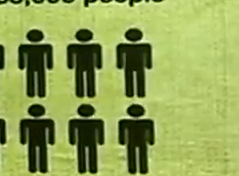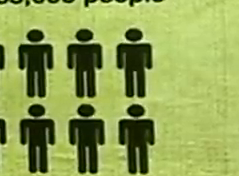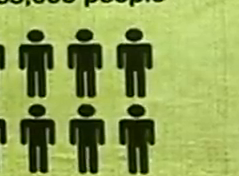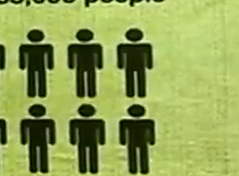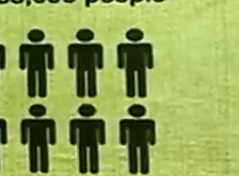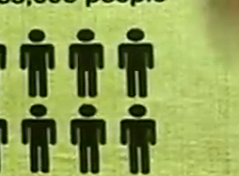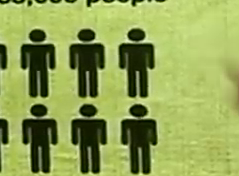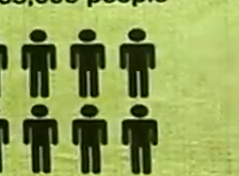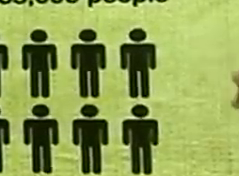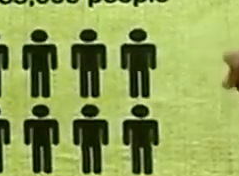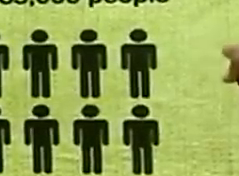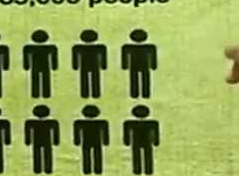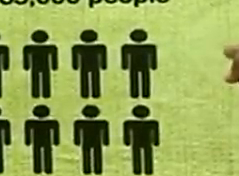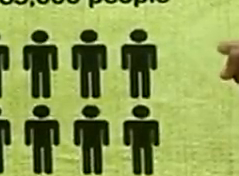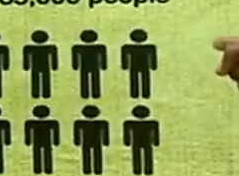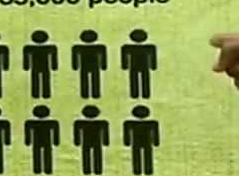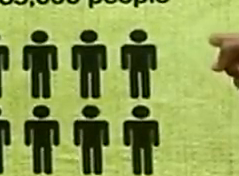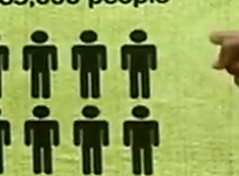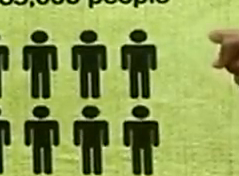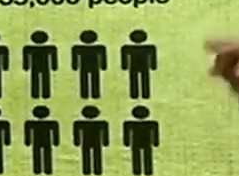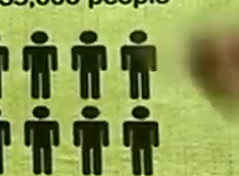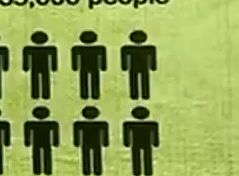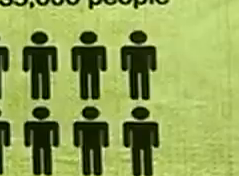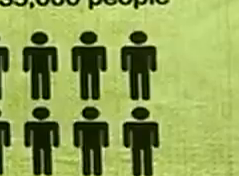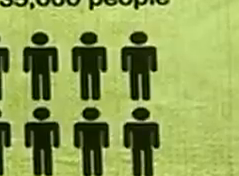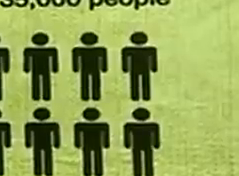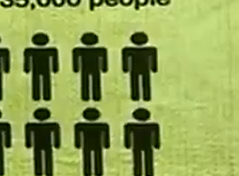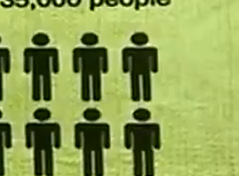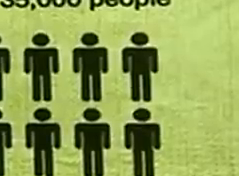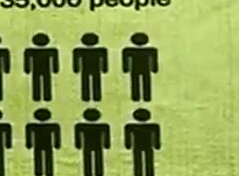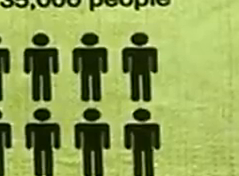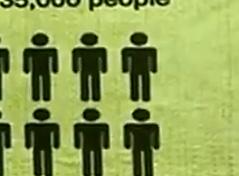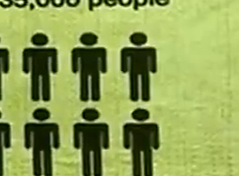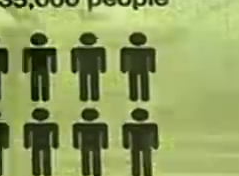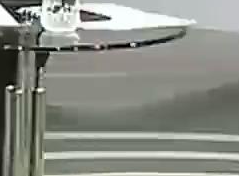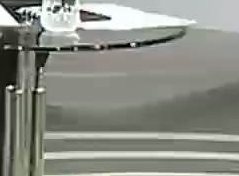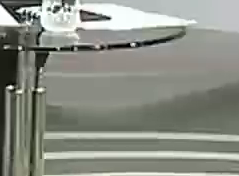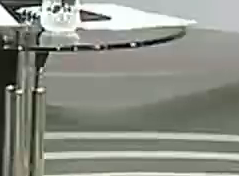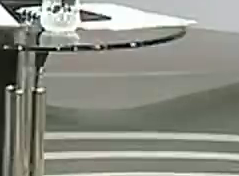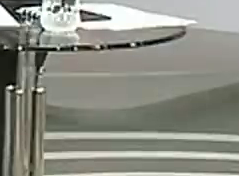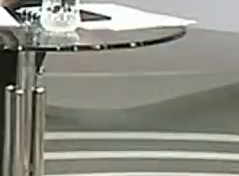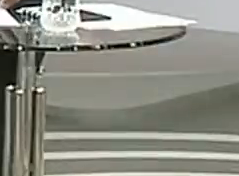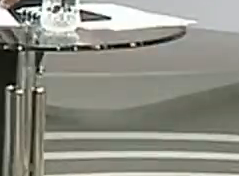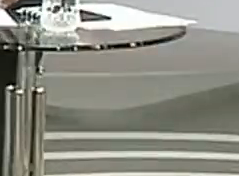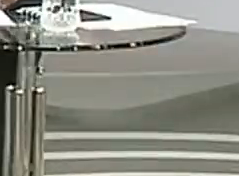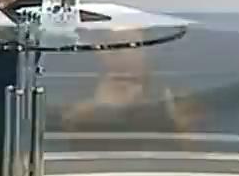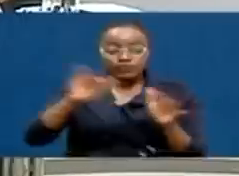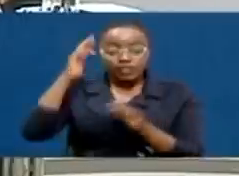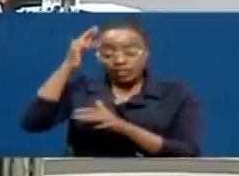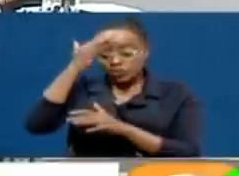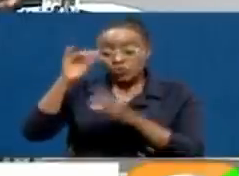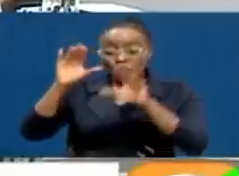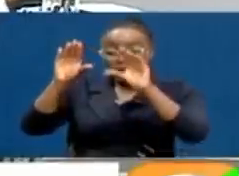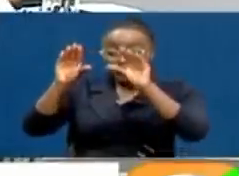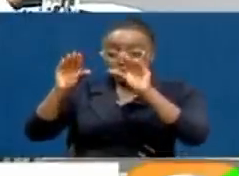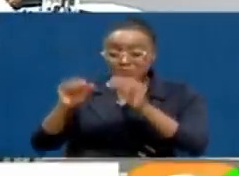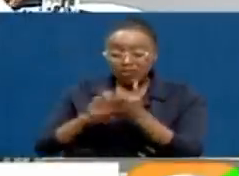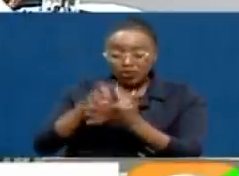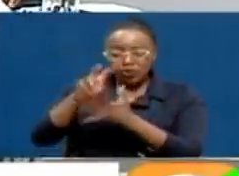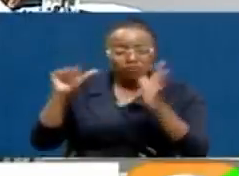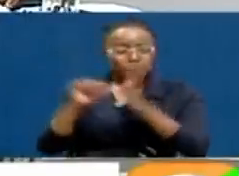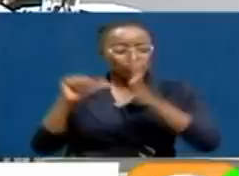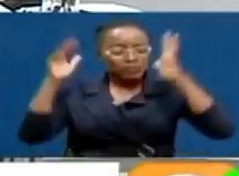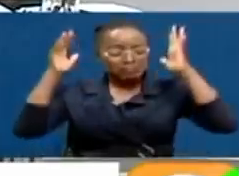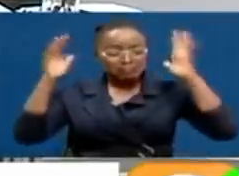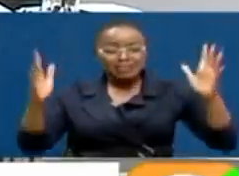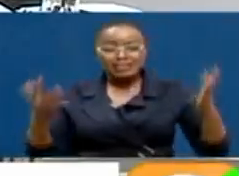could eat at a go. Think about that for a bit. And that's the reason why containing them is a problem. So the